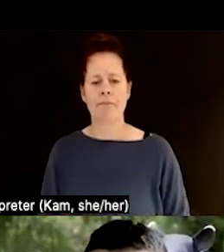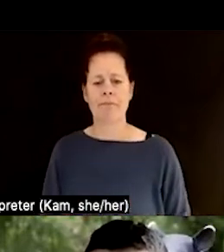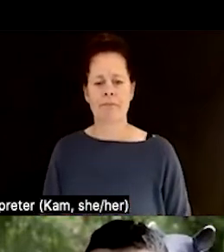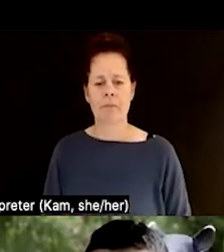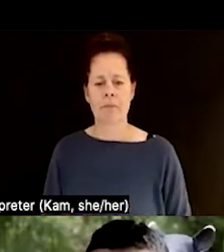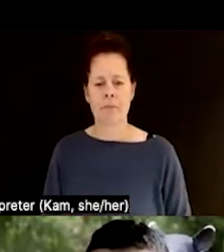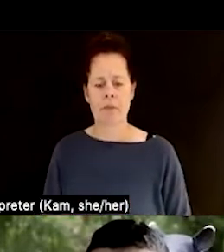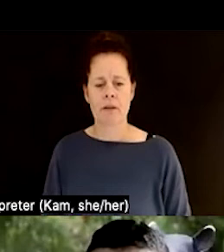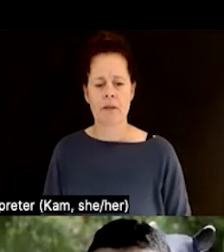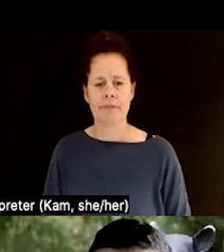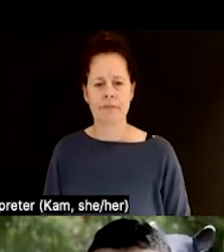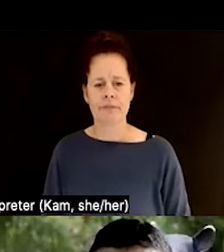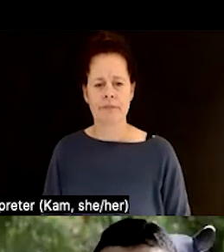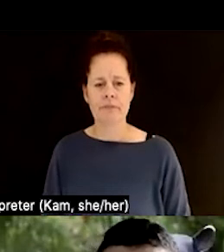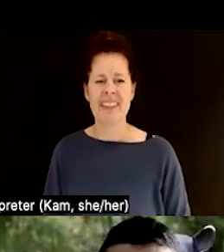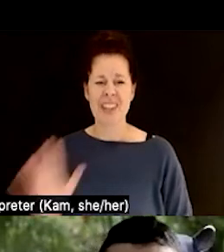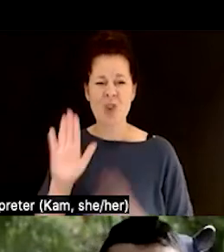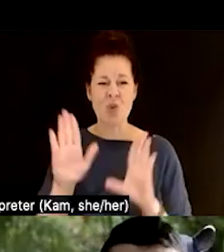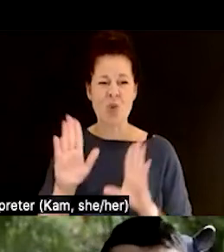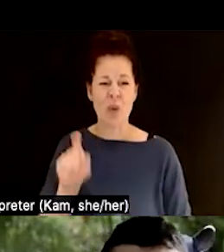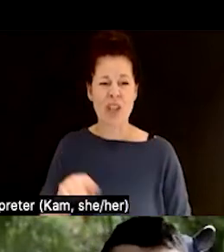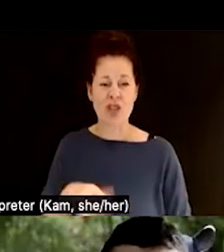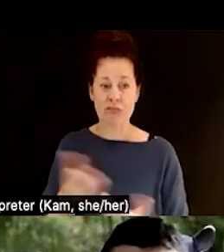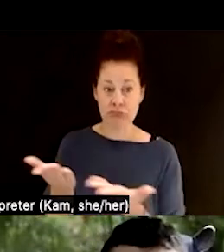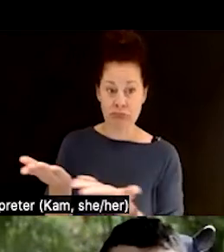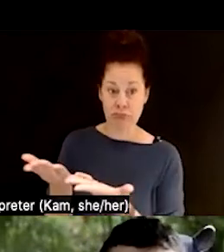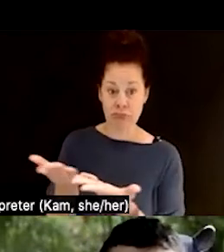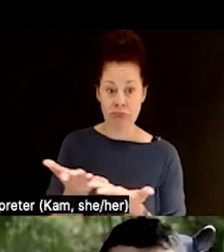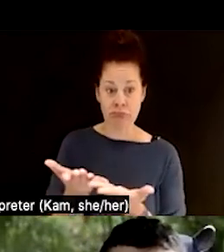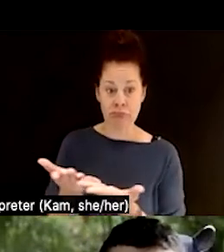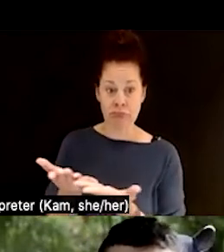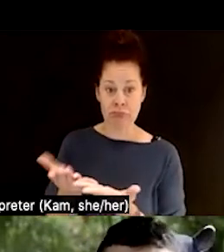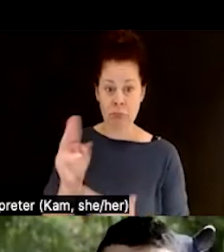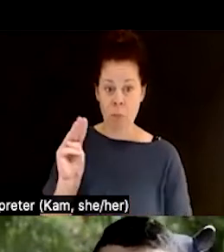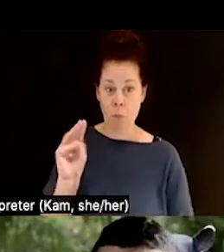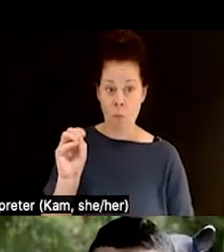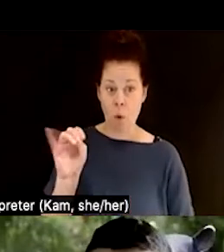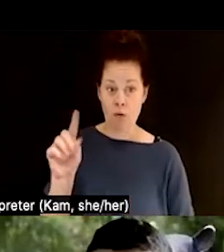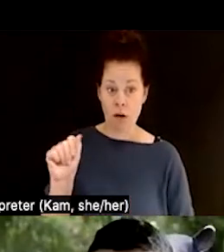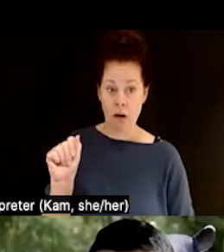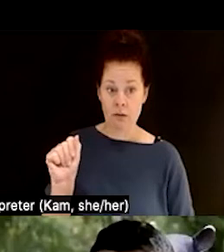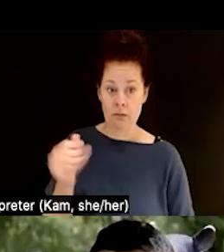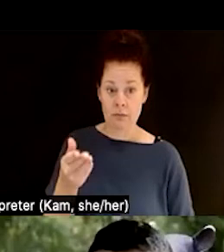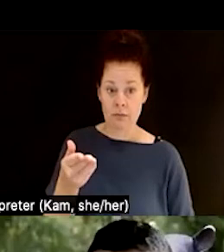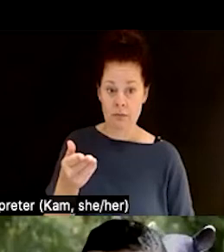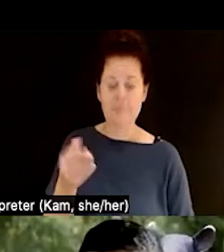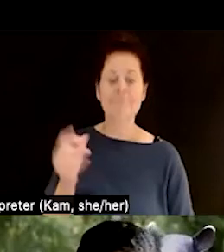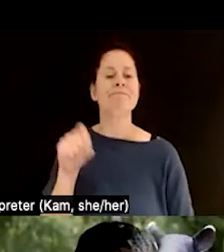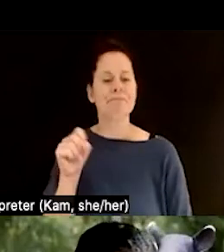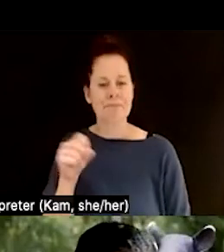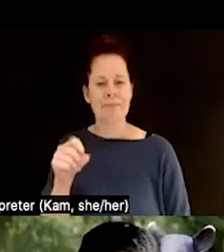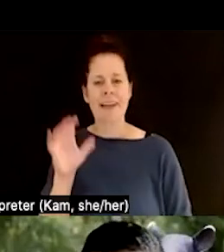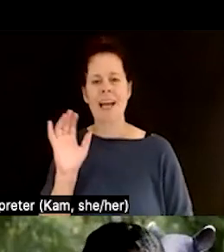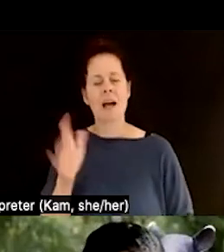That's a great question. Anything from Maura or Alexander? So, like I said, it's a